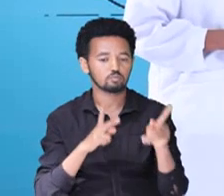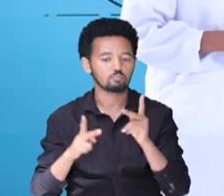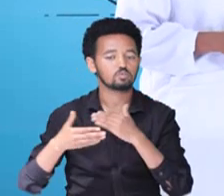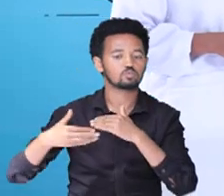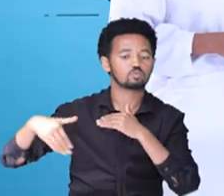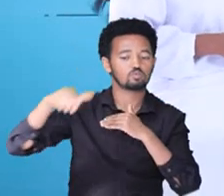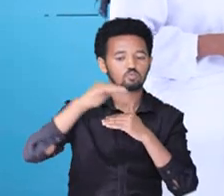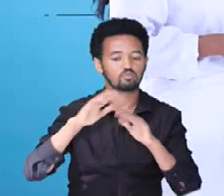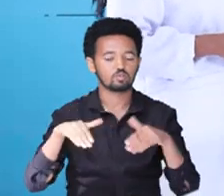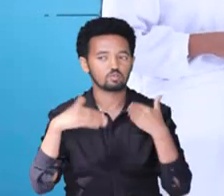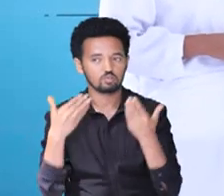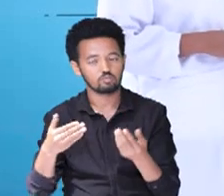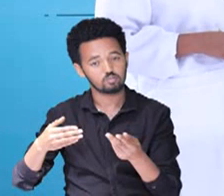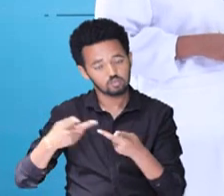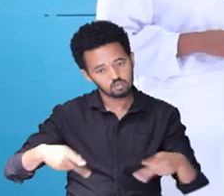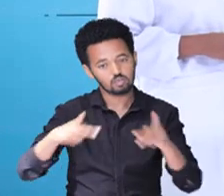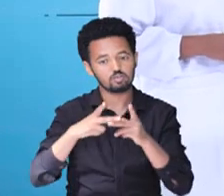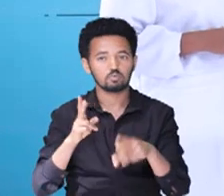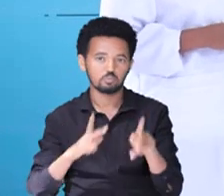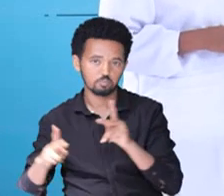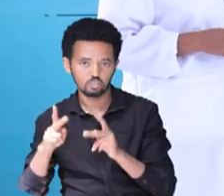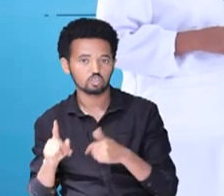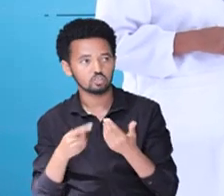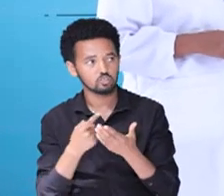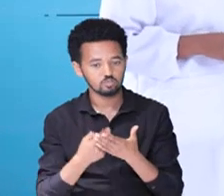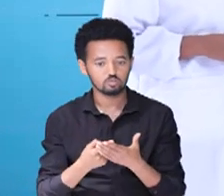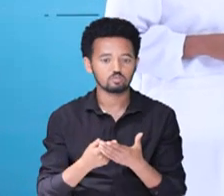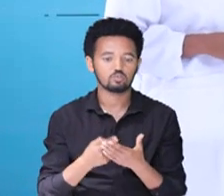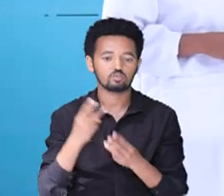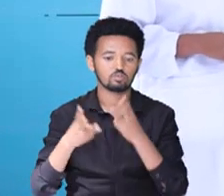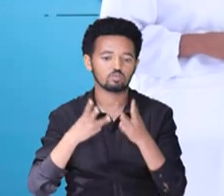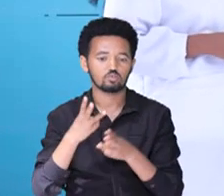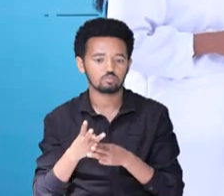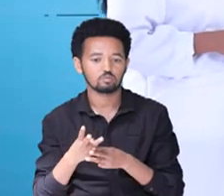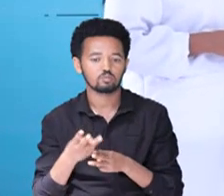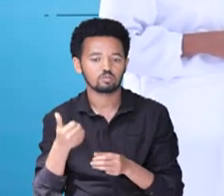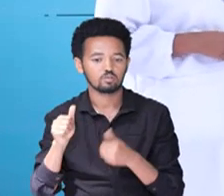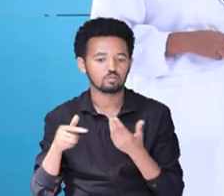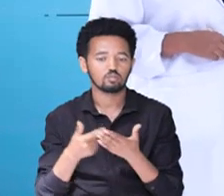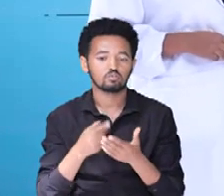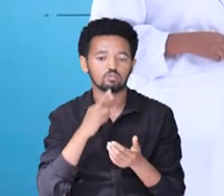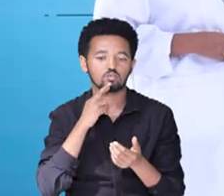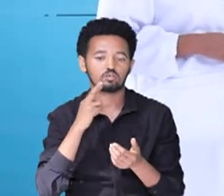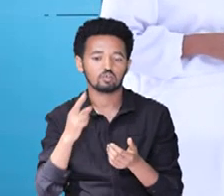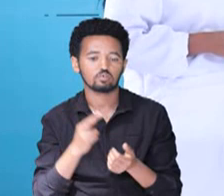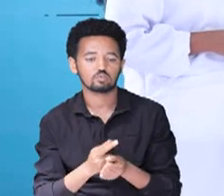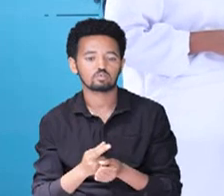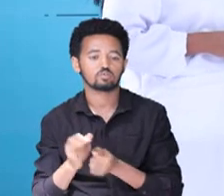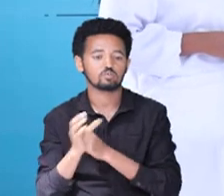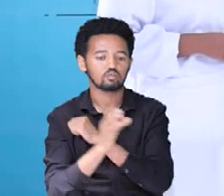over a given area. So population distribution throughout the world is uneven. There are